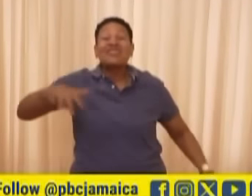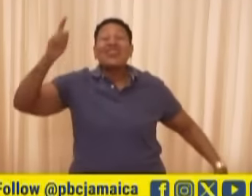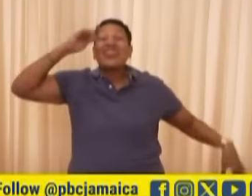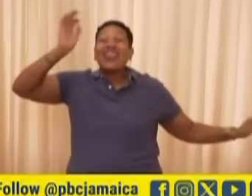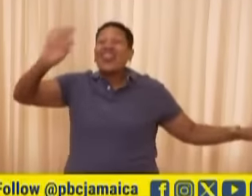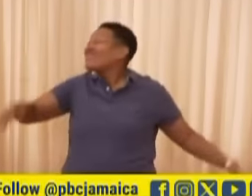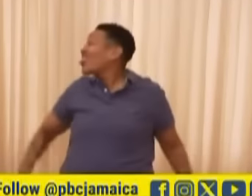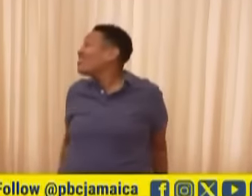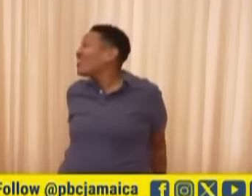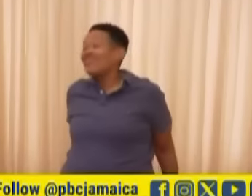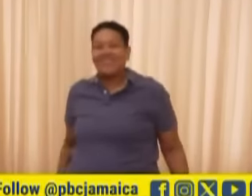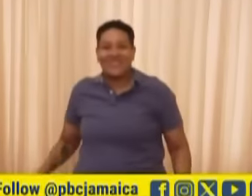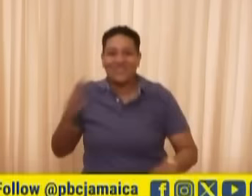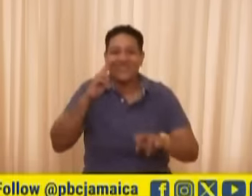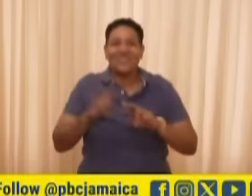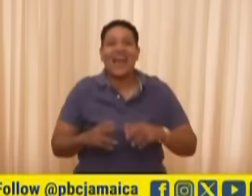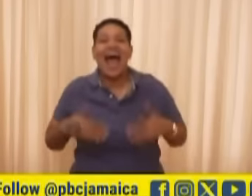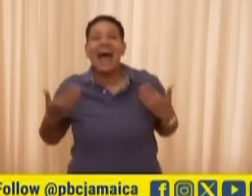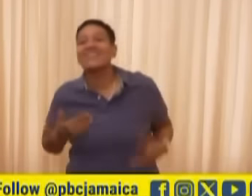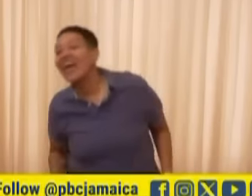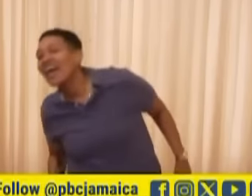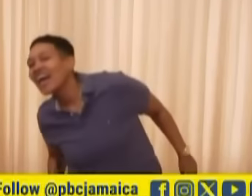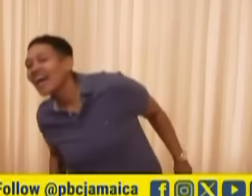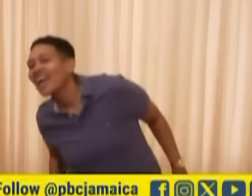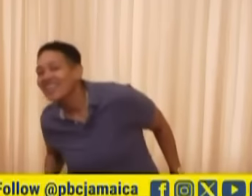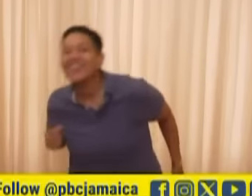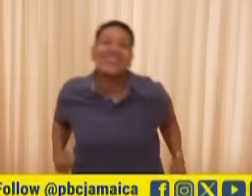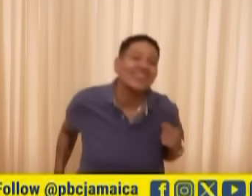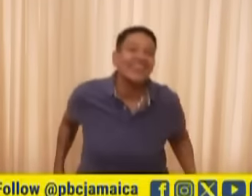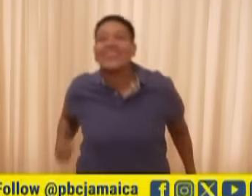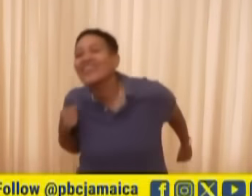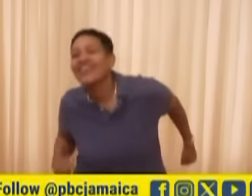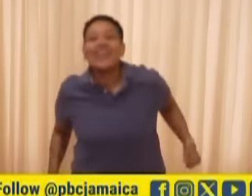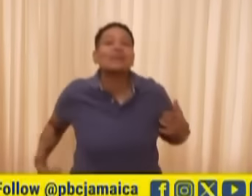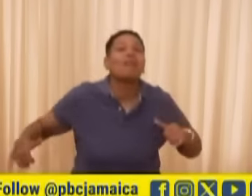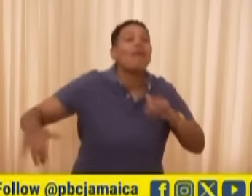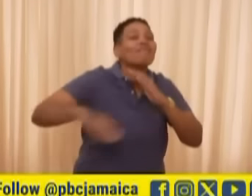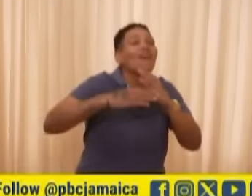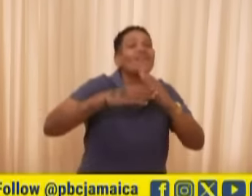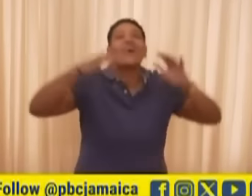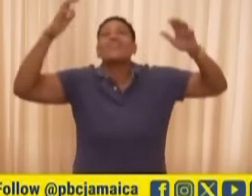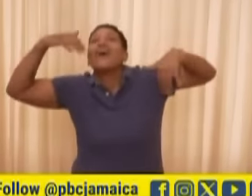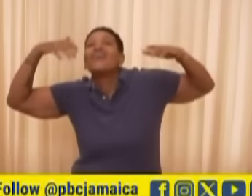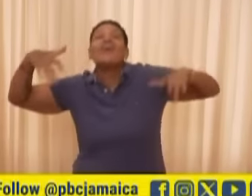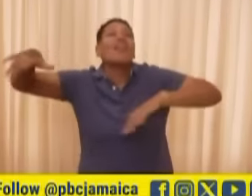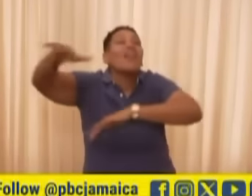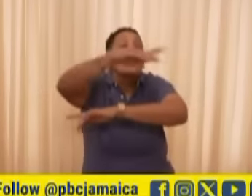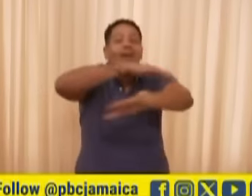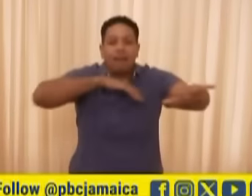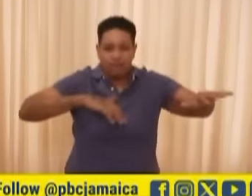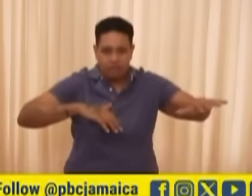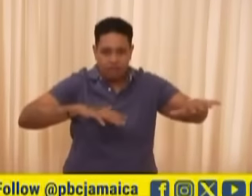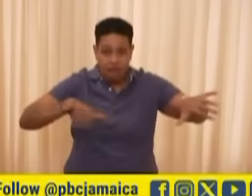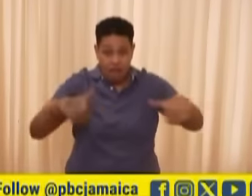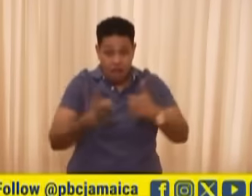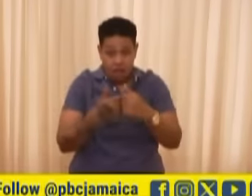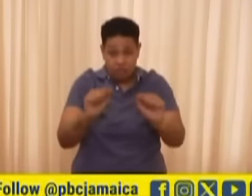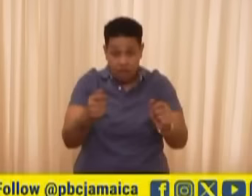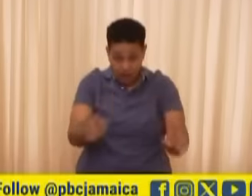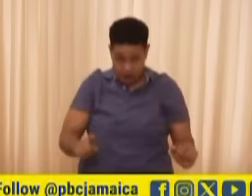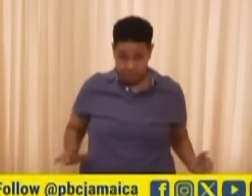Some may think of it as fun, and they may run outside and run in the rain playing football, and accidents can